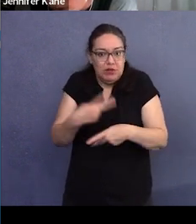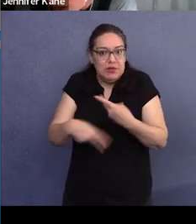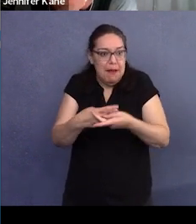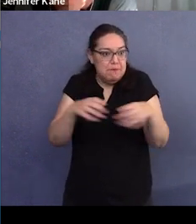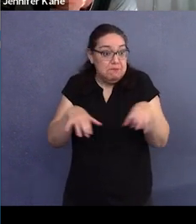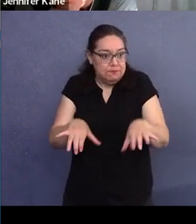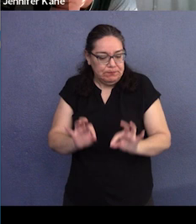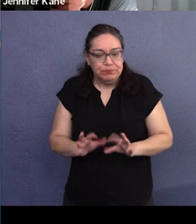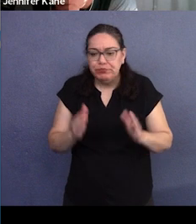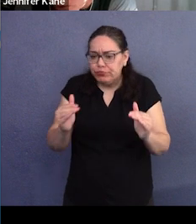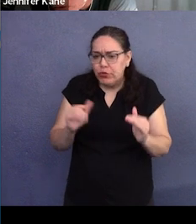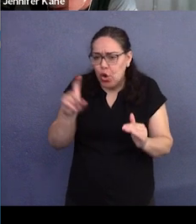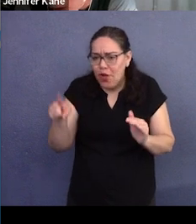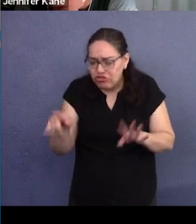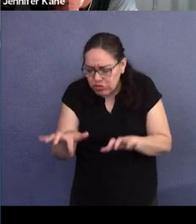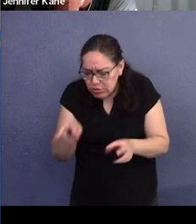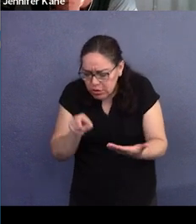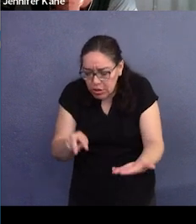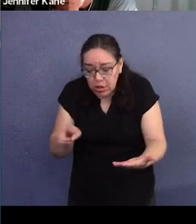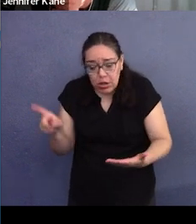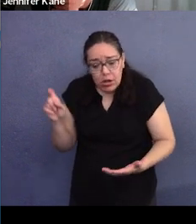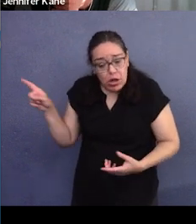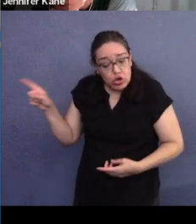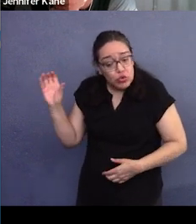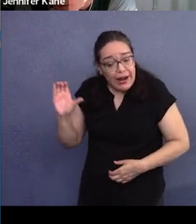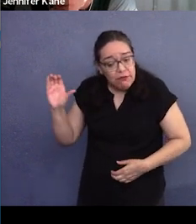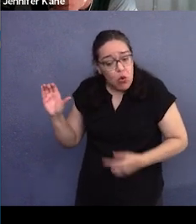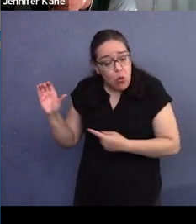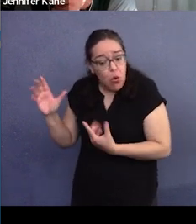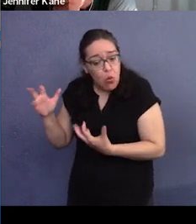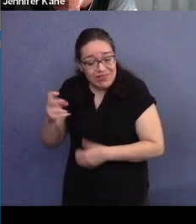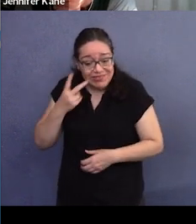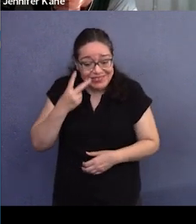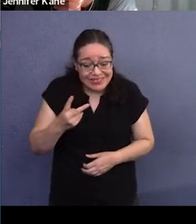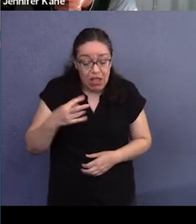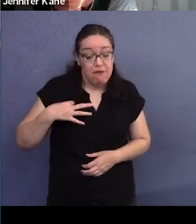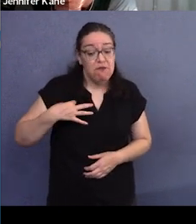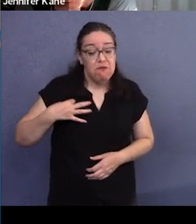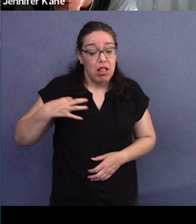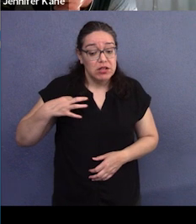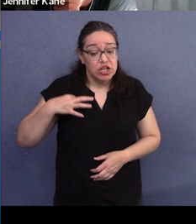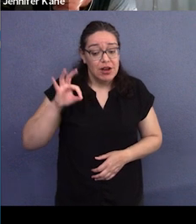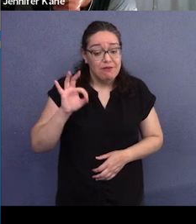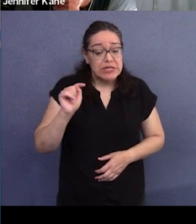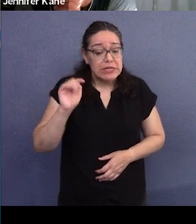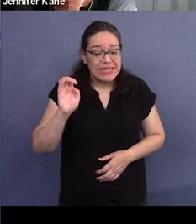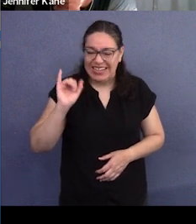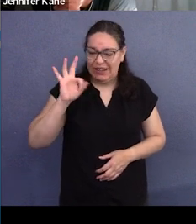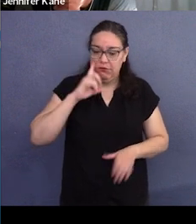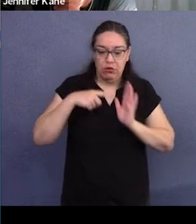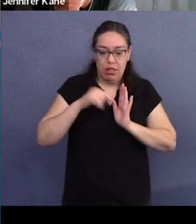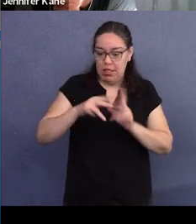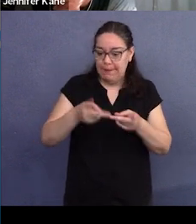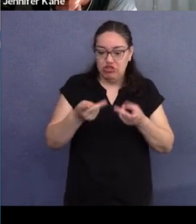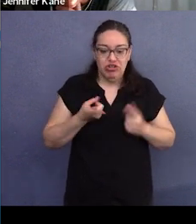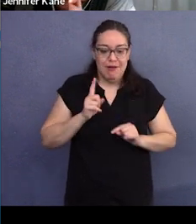Would Creative Corps want to see volunteer FTE in the budget, for instance, if like their organization cannot be paid, but obviously we'll